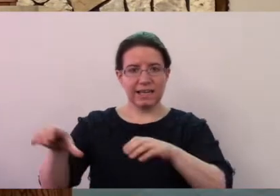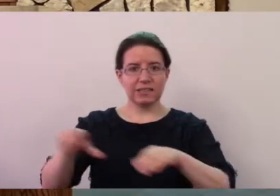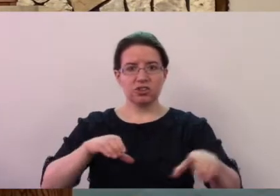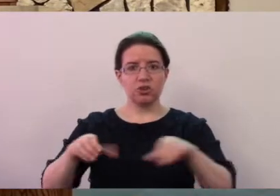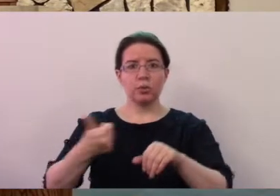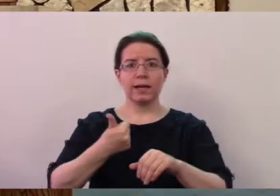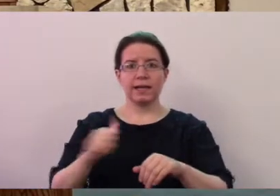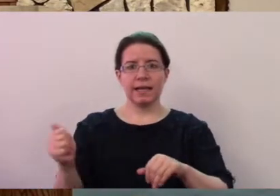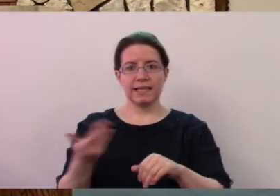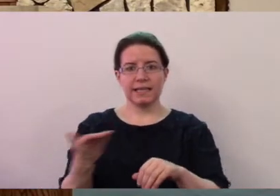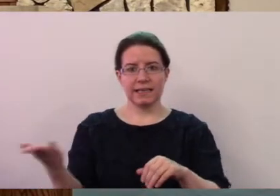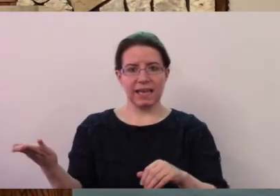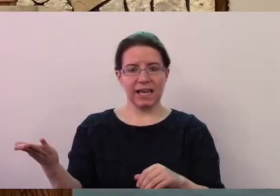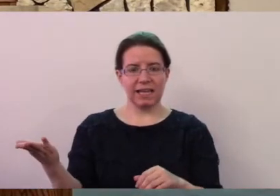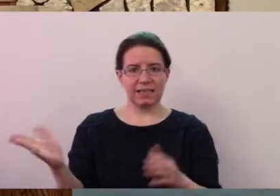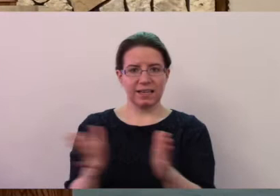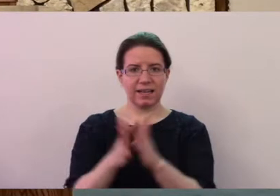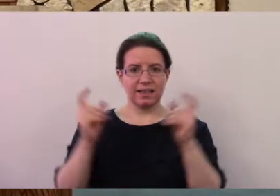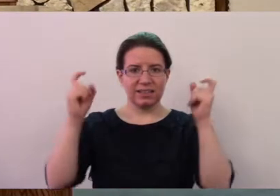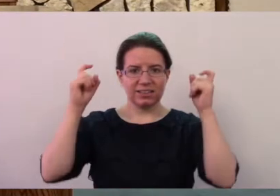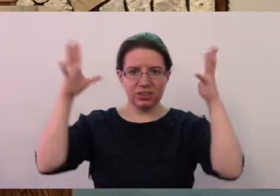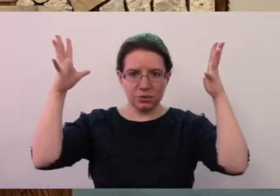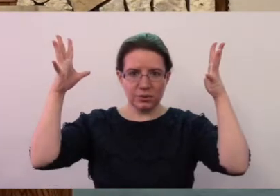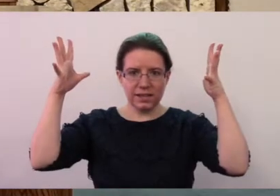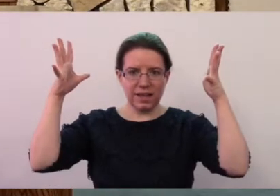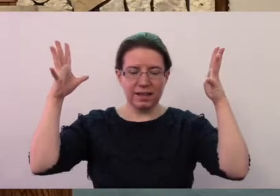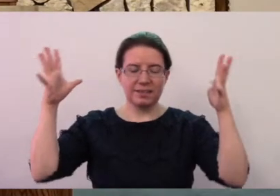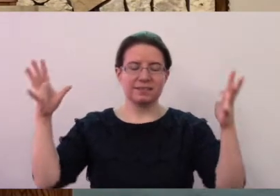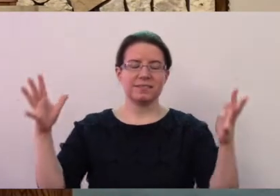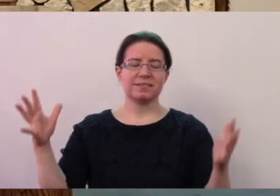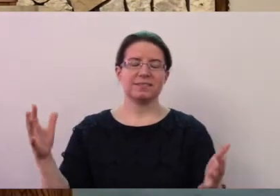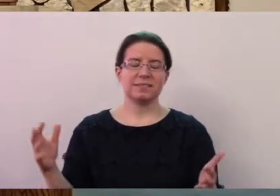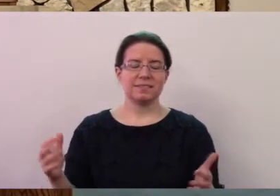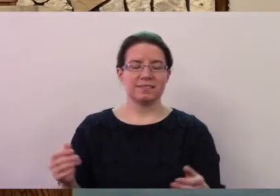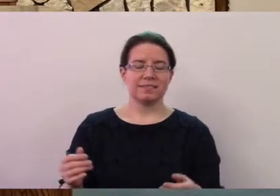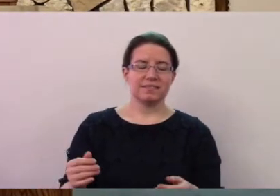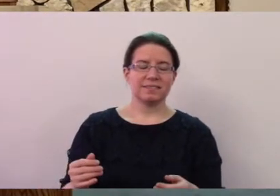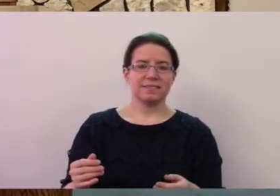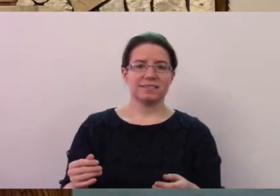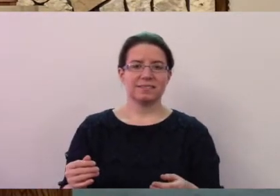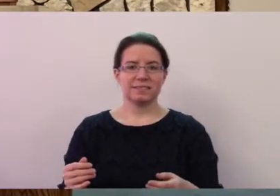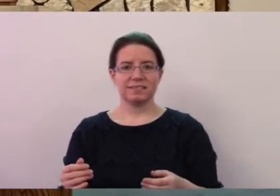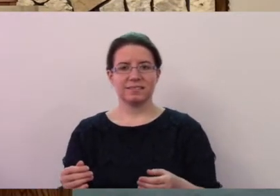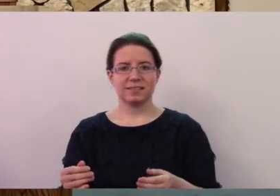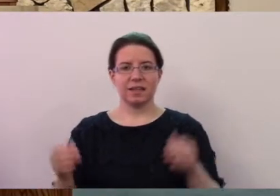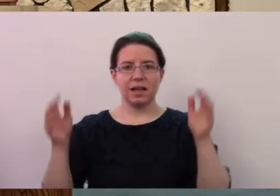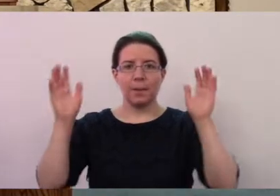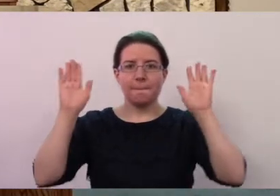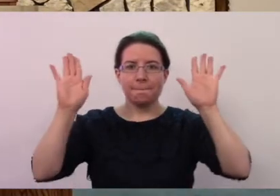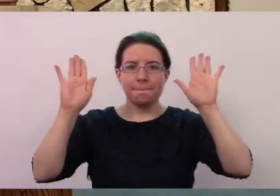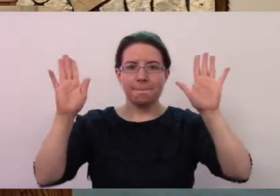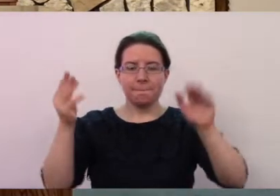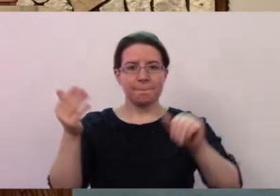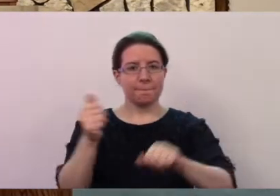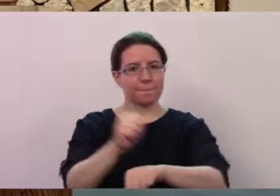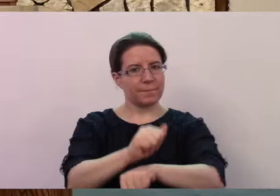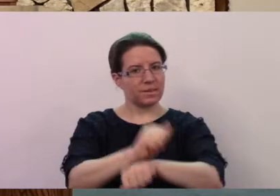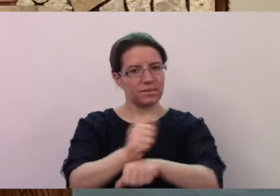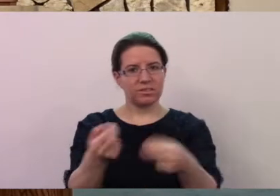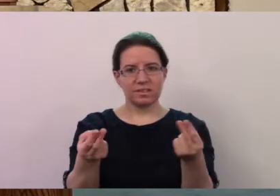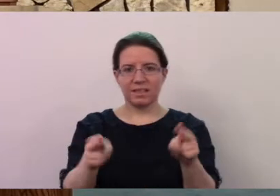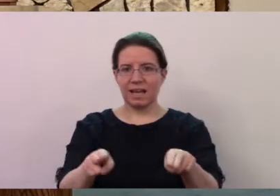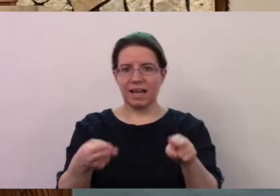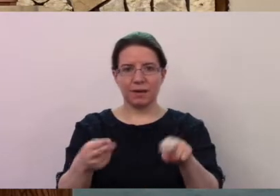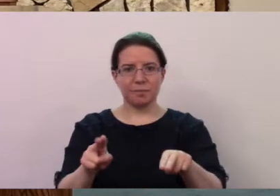anything. Amen. Hallelujah, hallelujah, hallelujah. Oh, miracles can